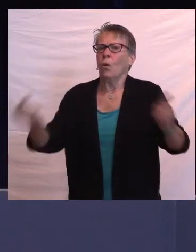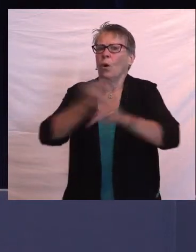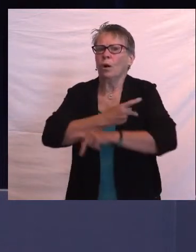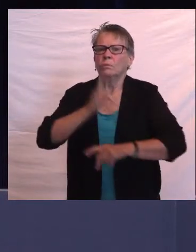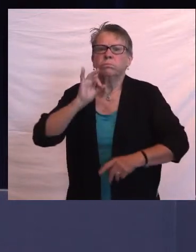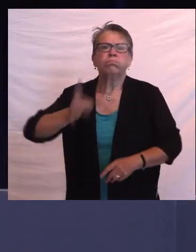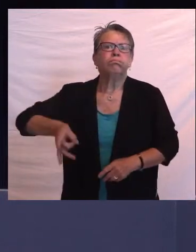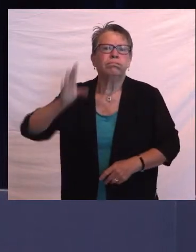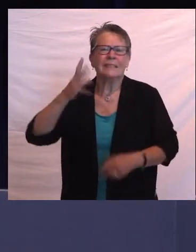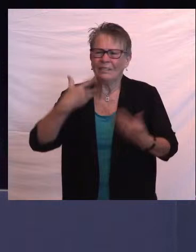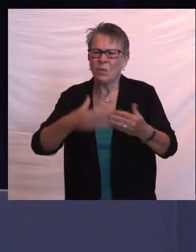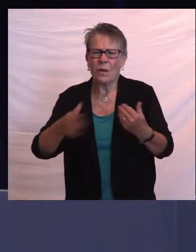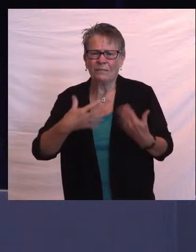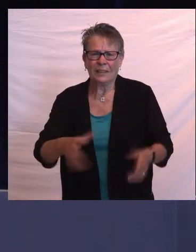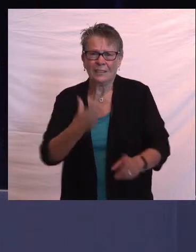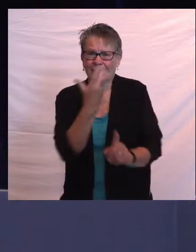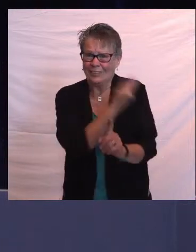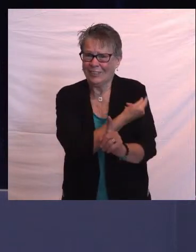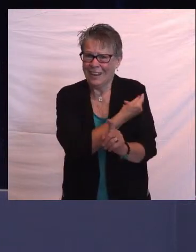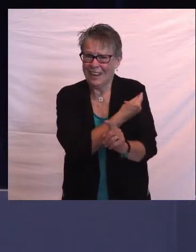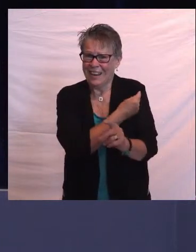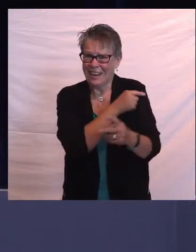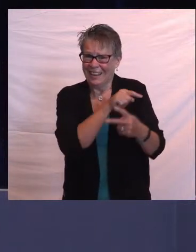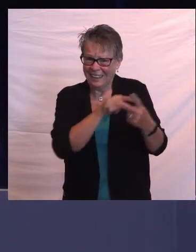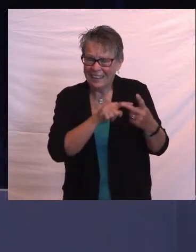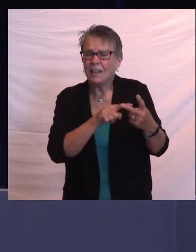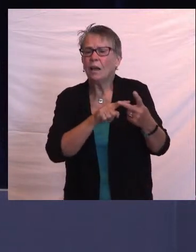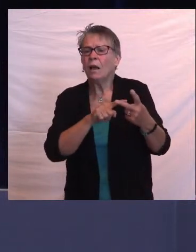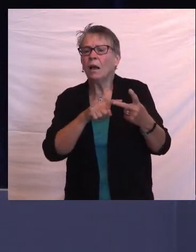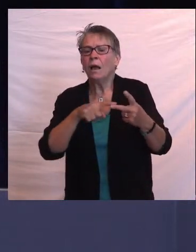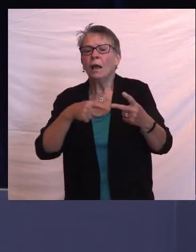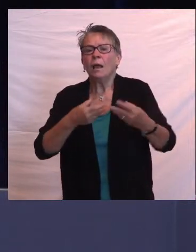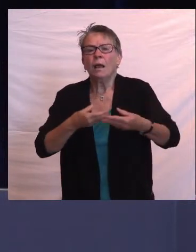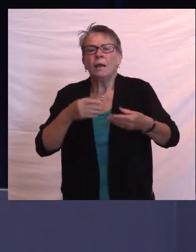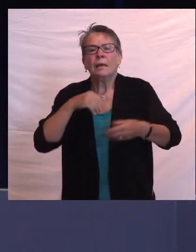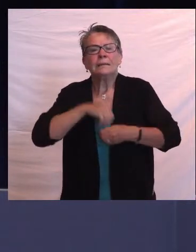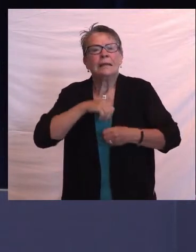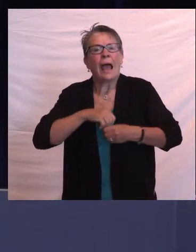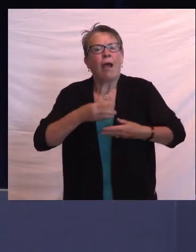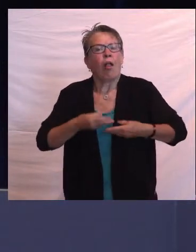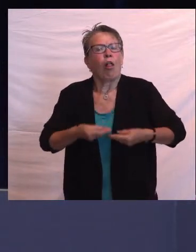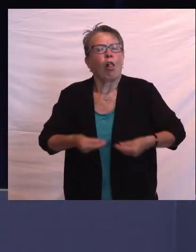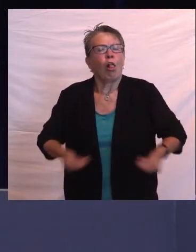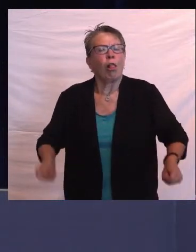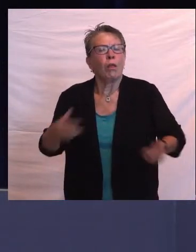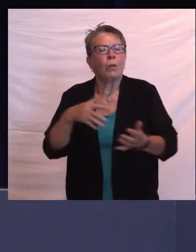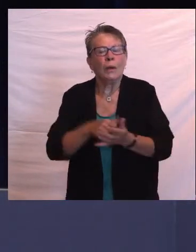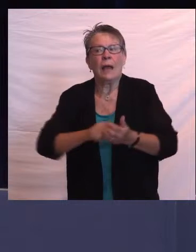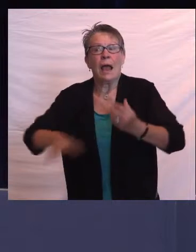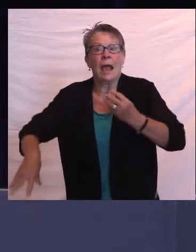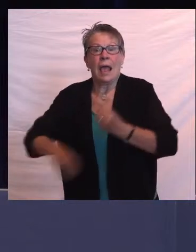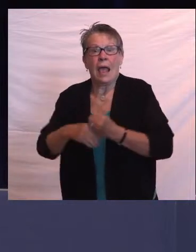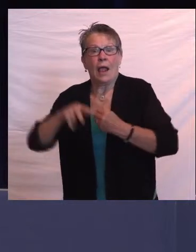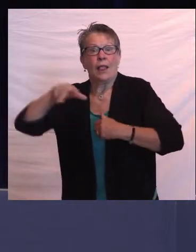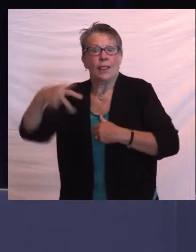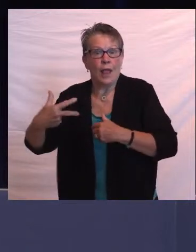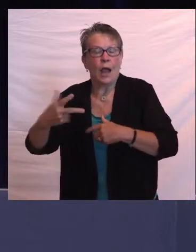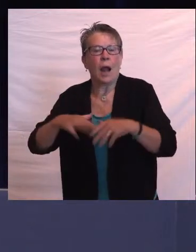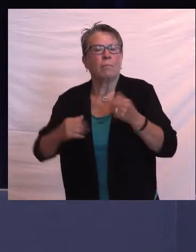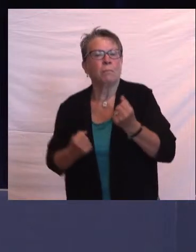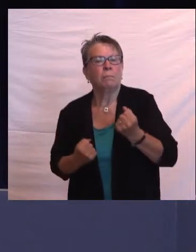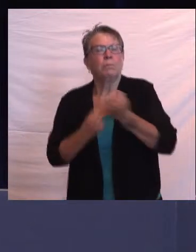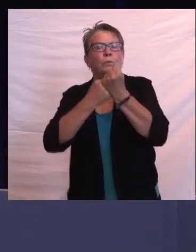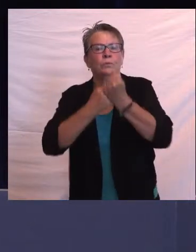if the definitions outlined by the CDC apply to them should talk to their healthcare provider to determine if the benefits